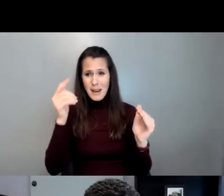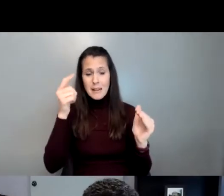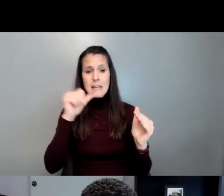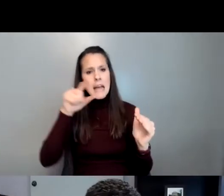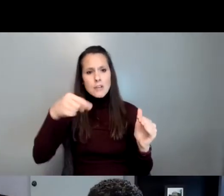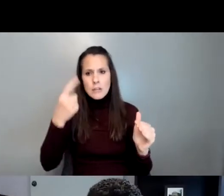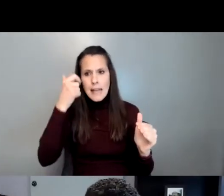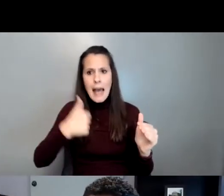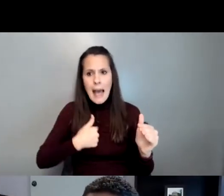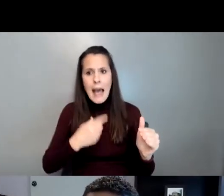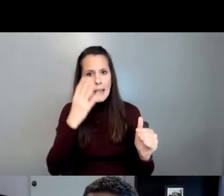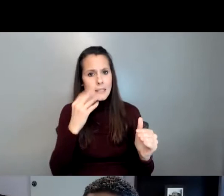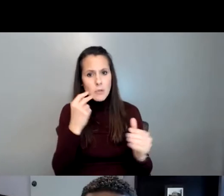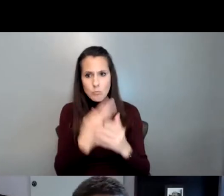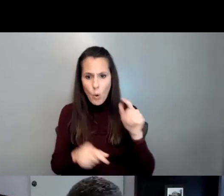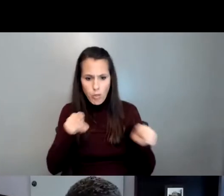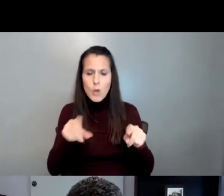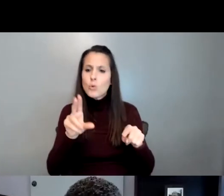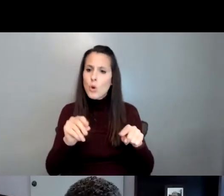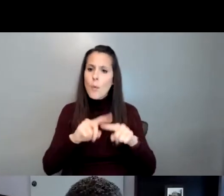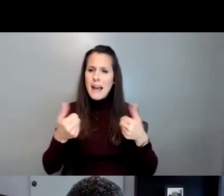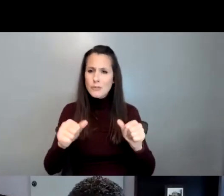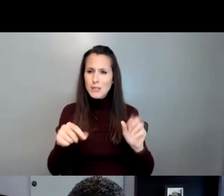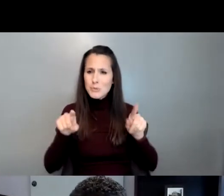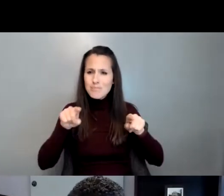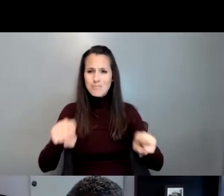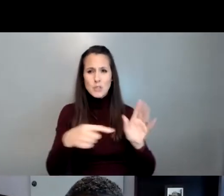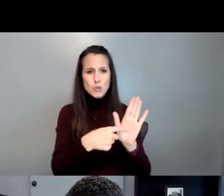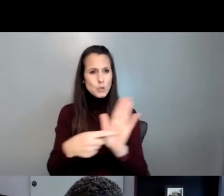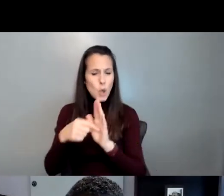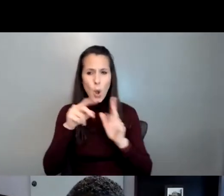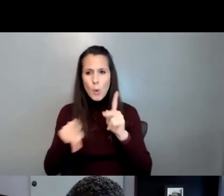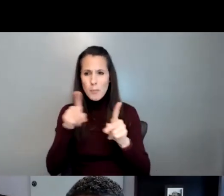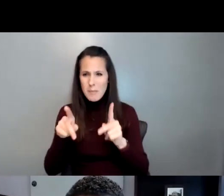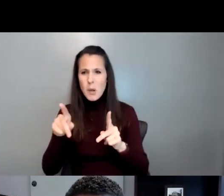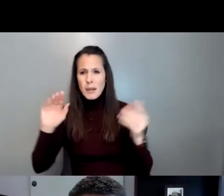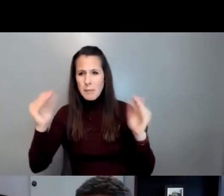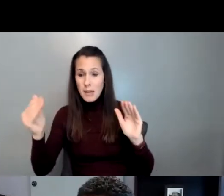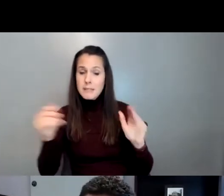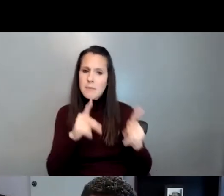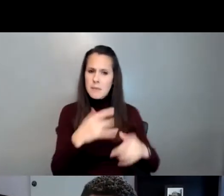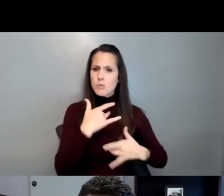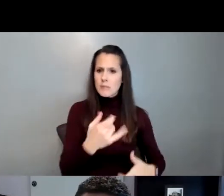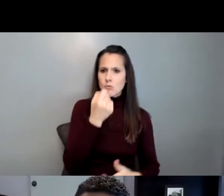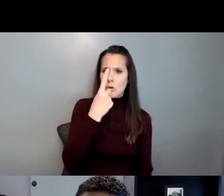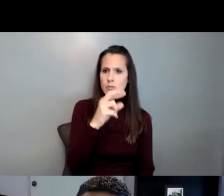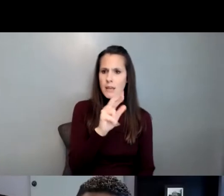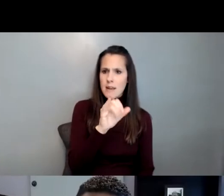a disabled Black physician, but because I think that people understand racism in a way that they don't understand ableism